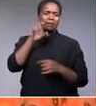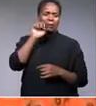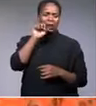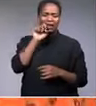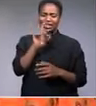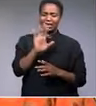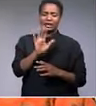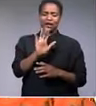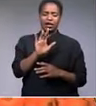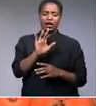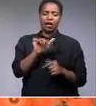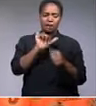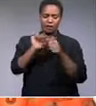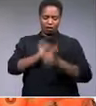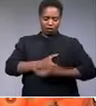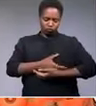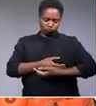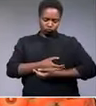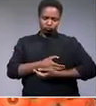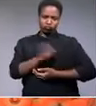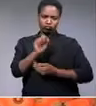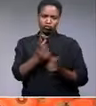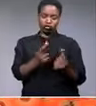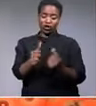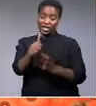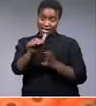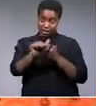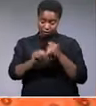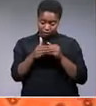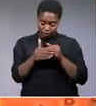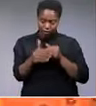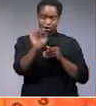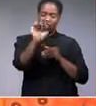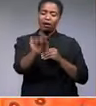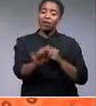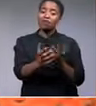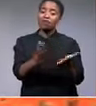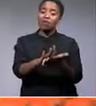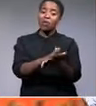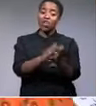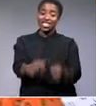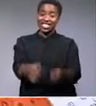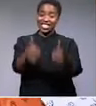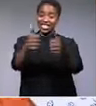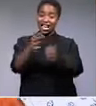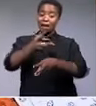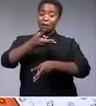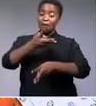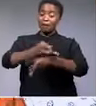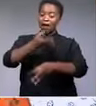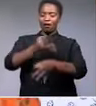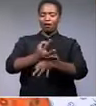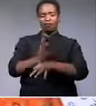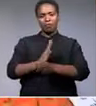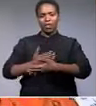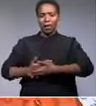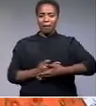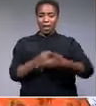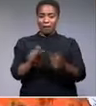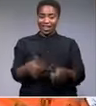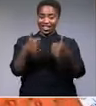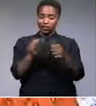that is not from their parents, from their mother in particular. So we wish all the parents and the babies well,